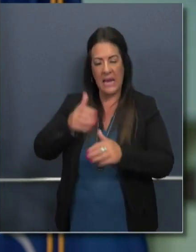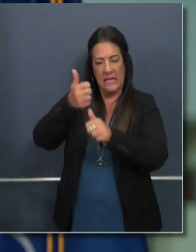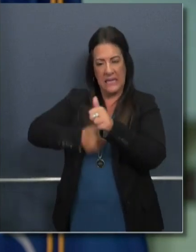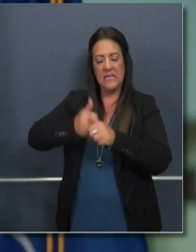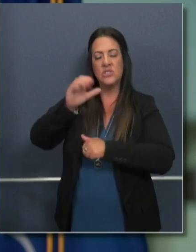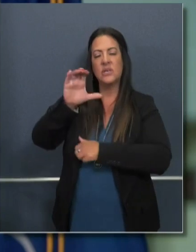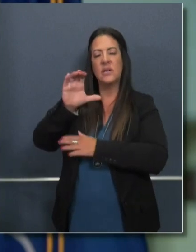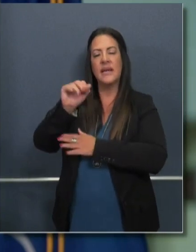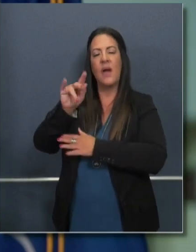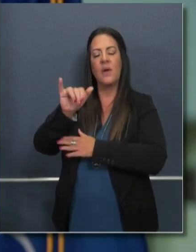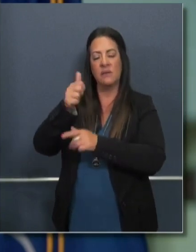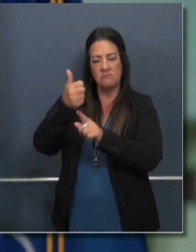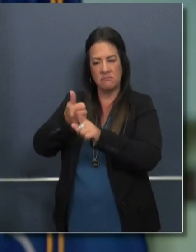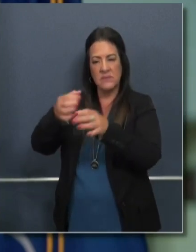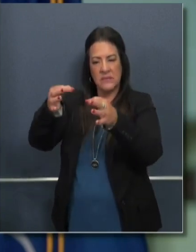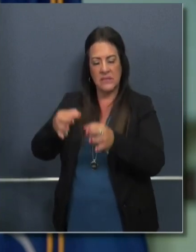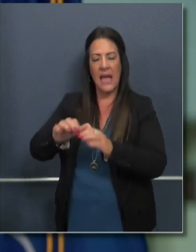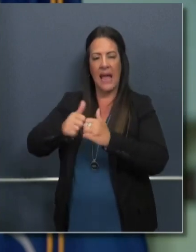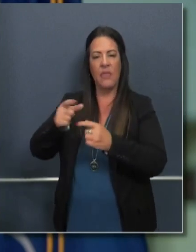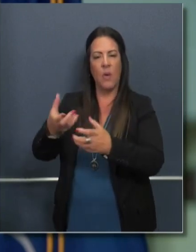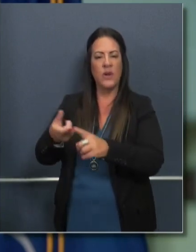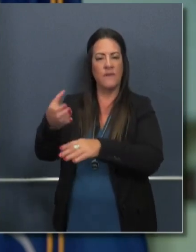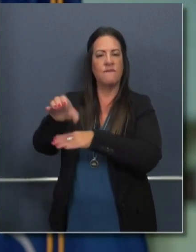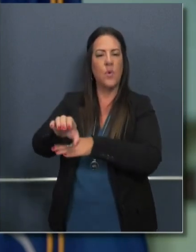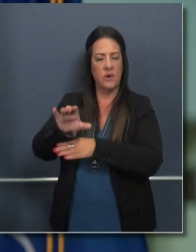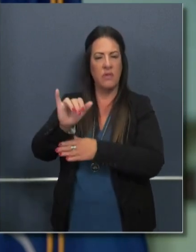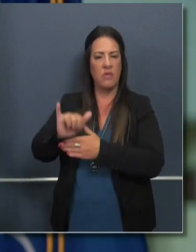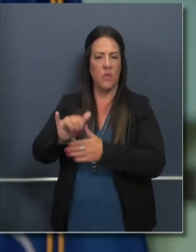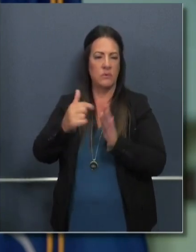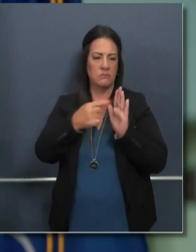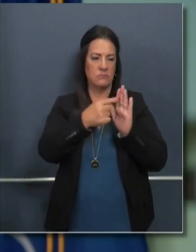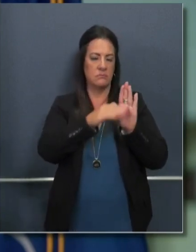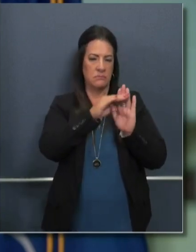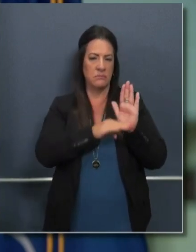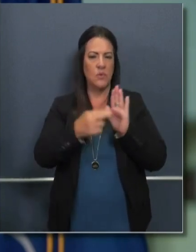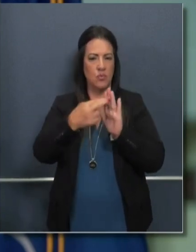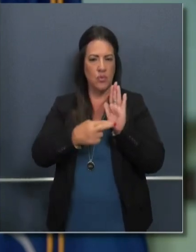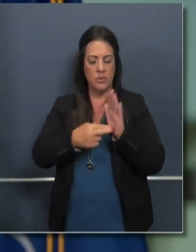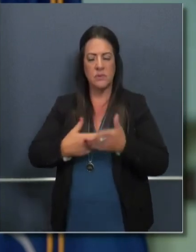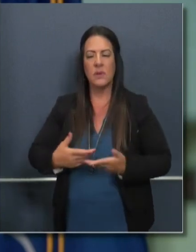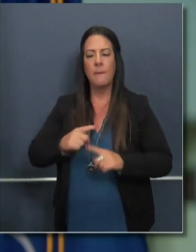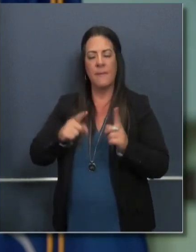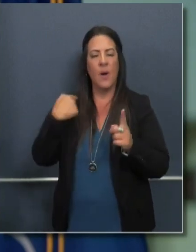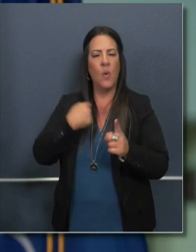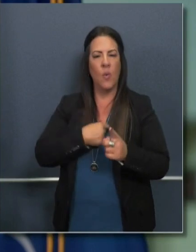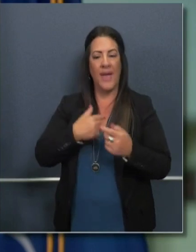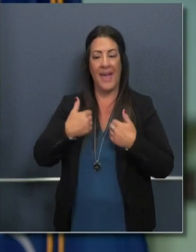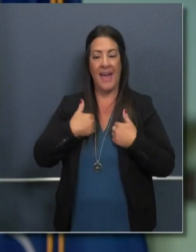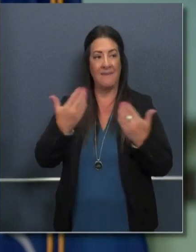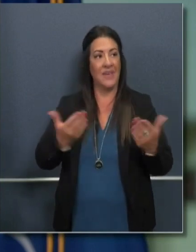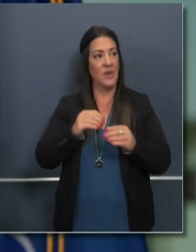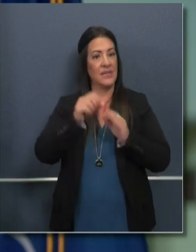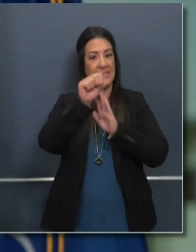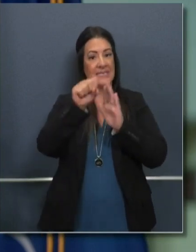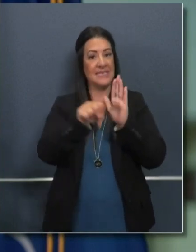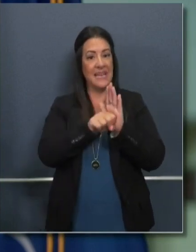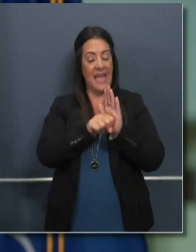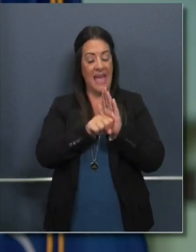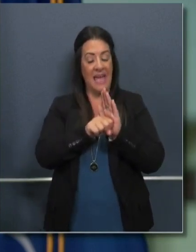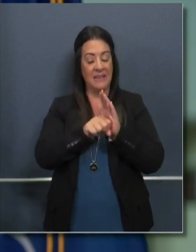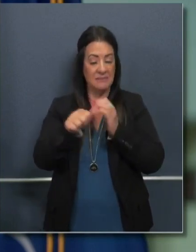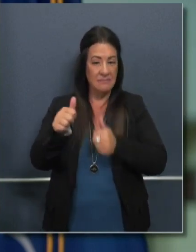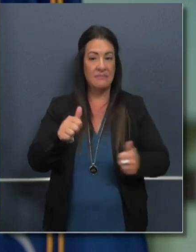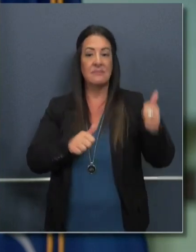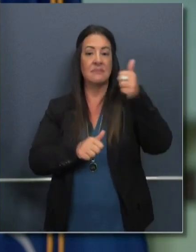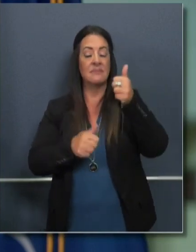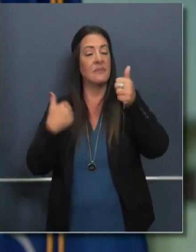clear, I made this clear yesterday, I've made it clear on multiple previous occasions, that we have tools at the state level, and